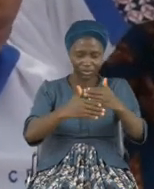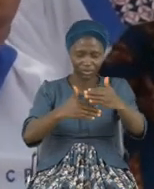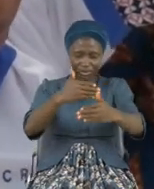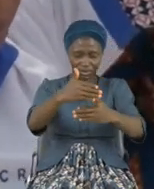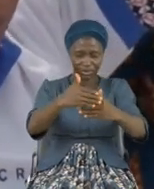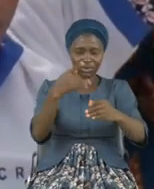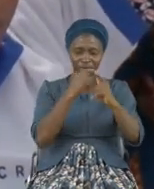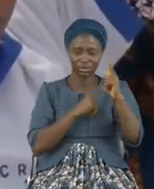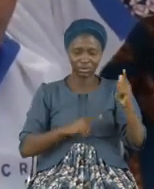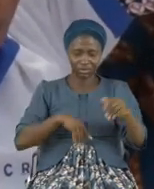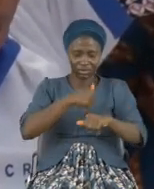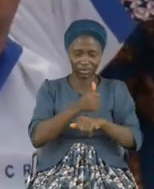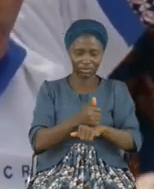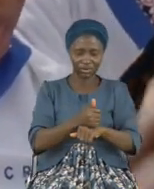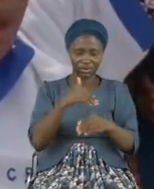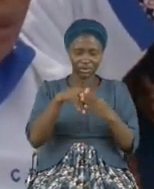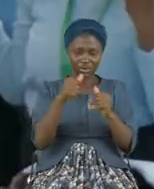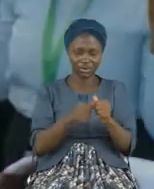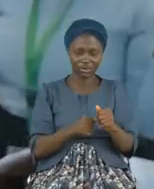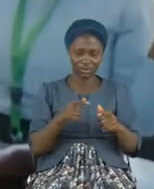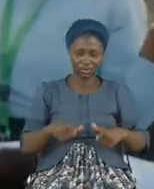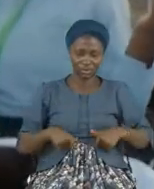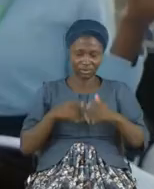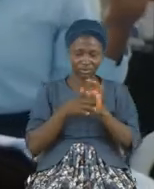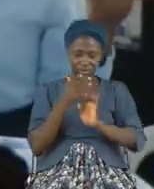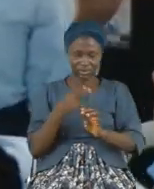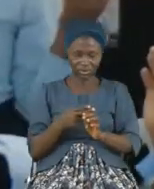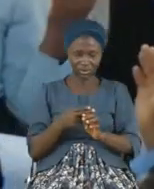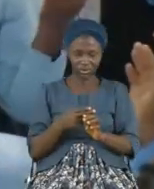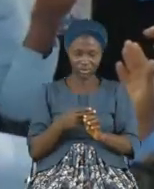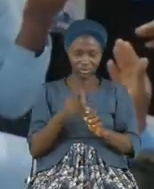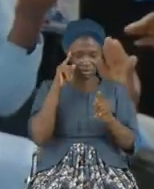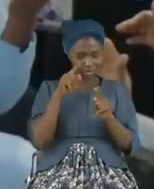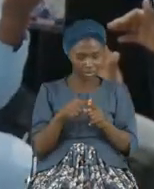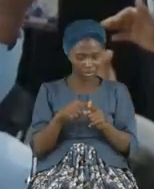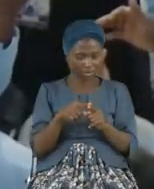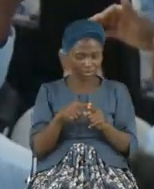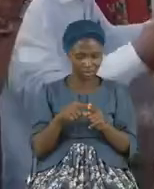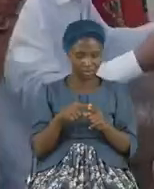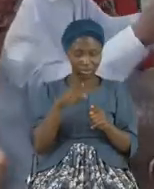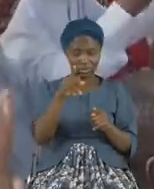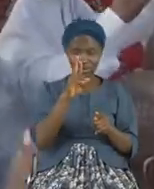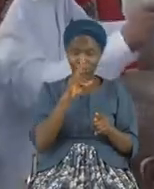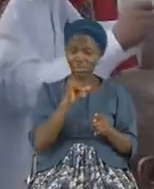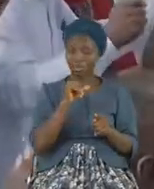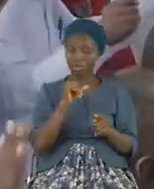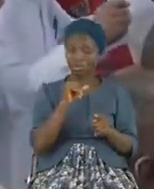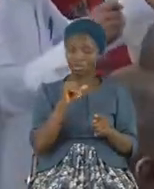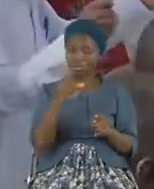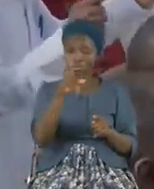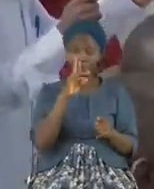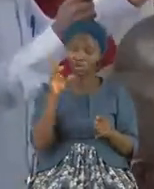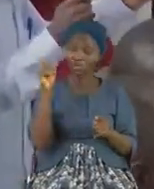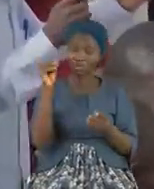Lord confirm in every life. Amen. Brother, you are no more the same.